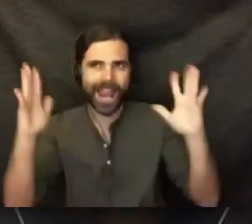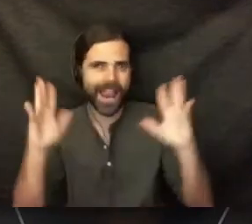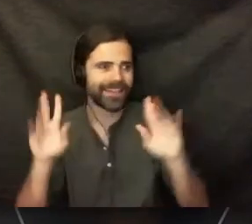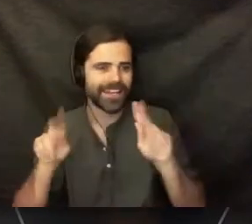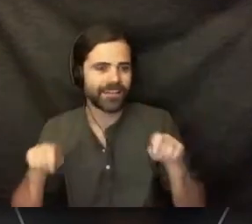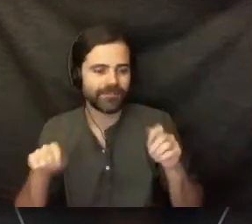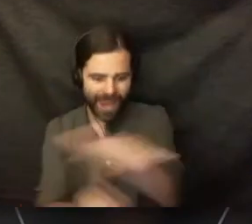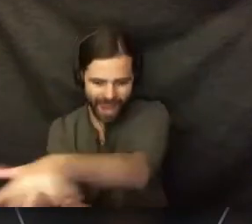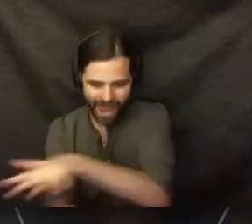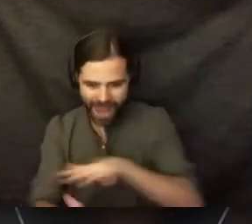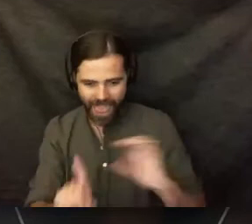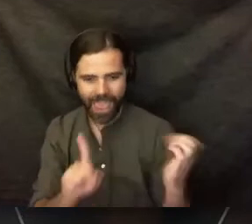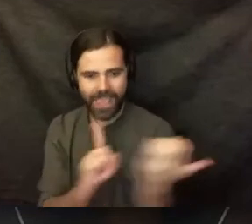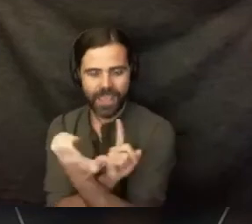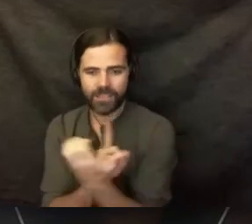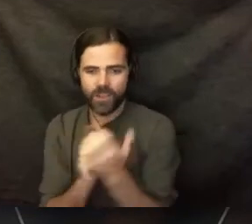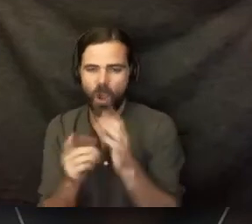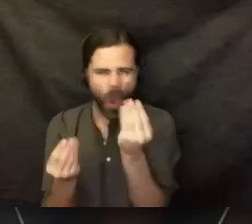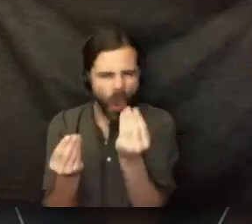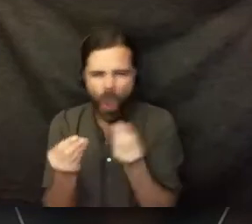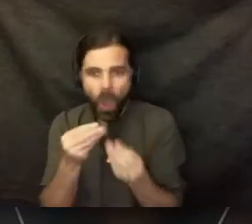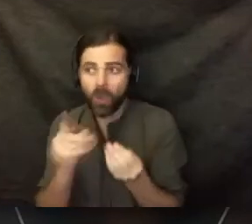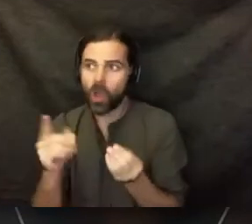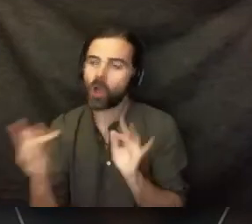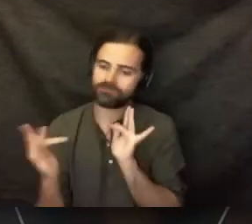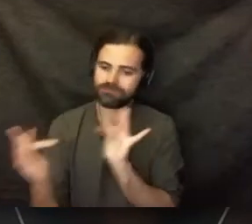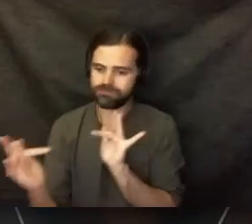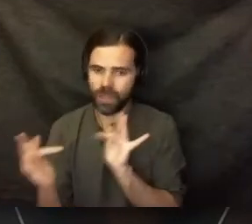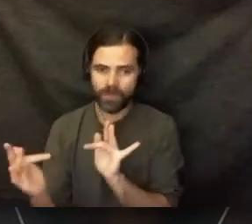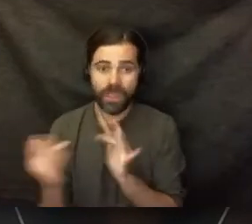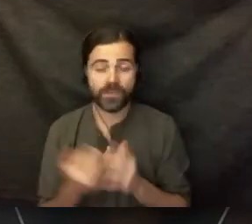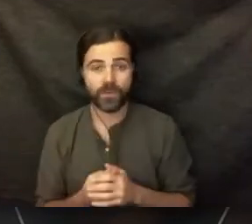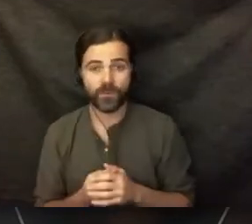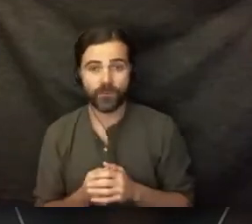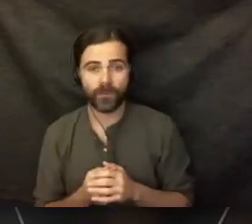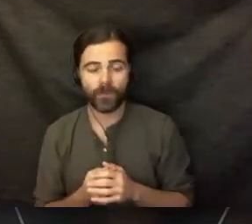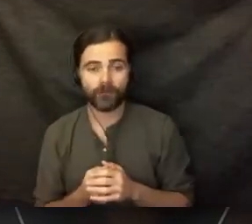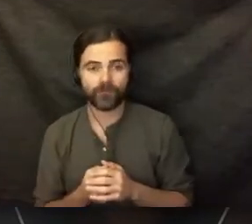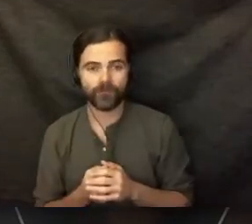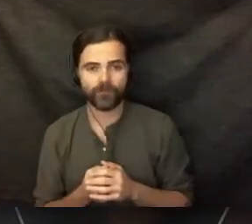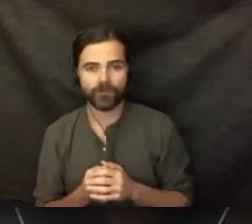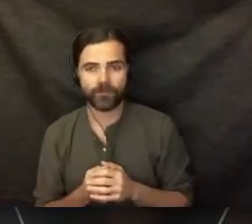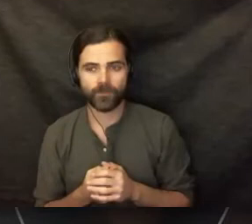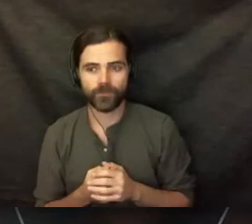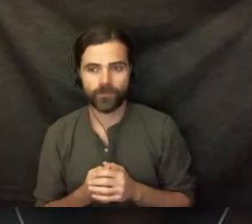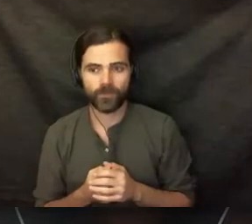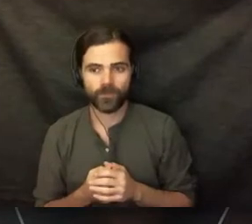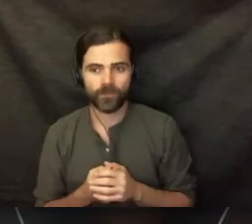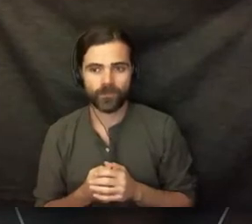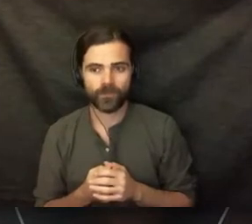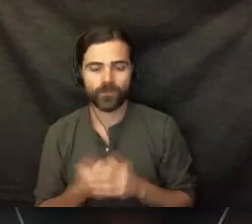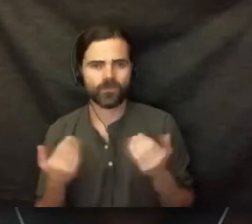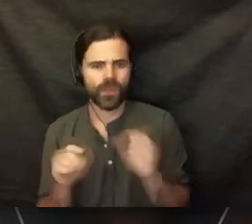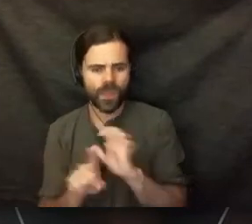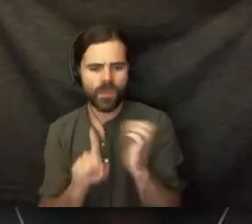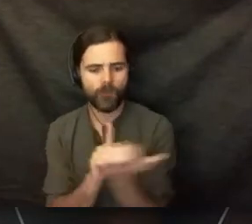one of cohabitation, an investment for renewal of our nature-based assets and environments? How do we rebuild